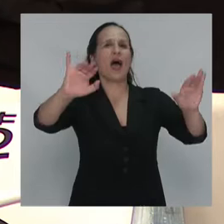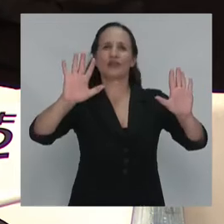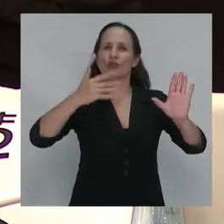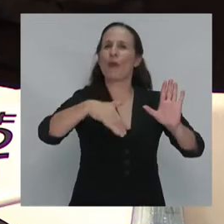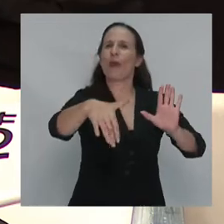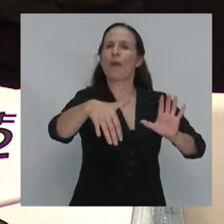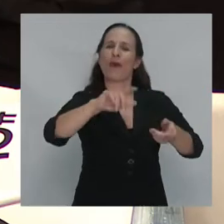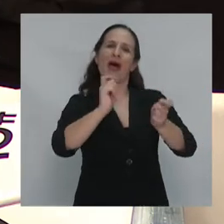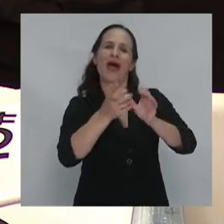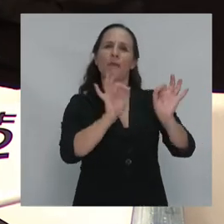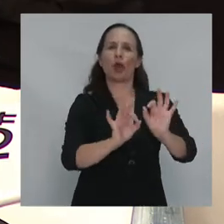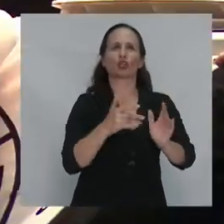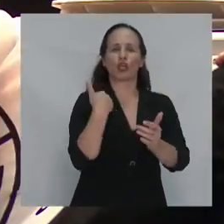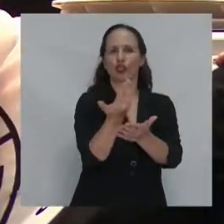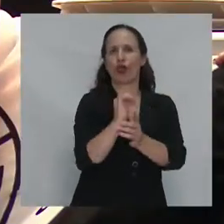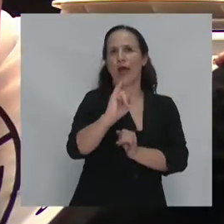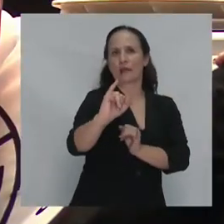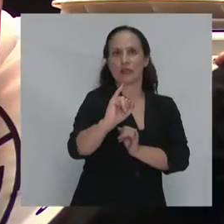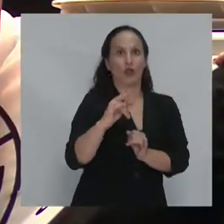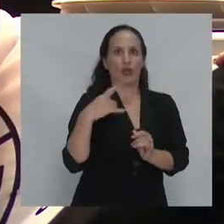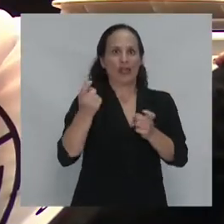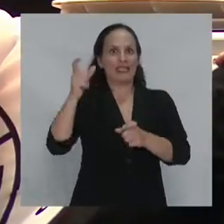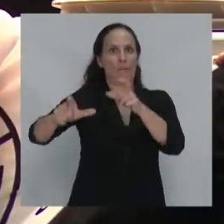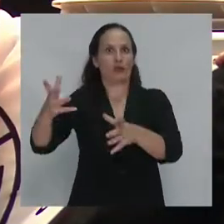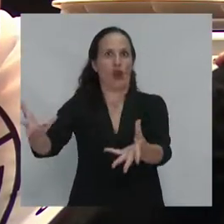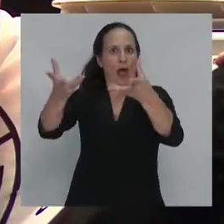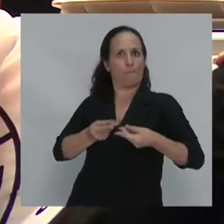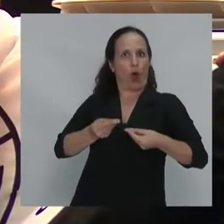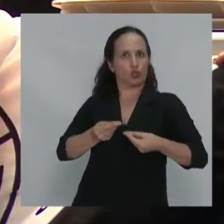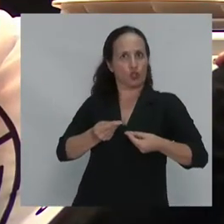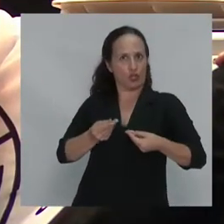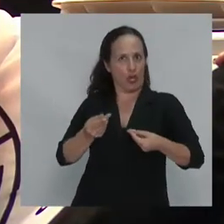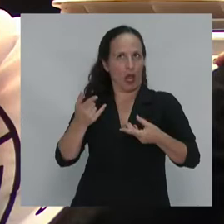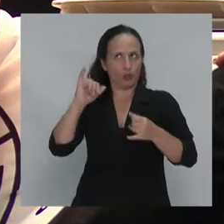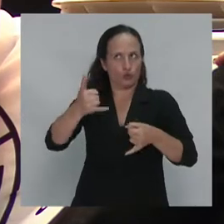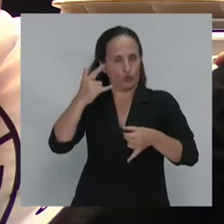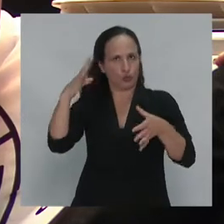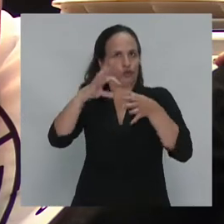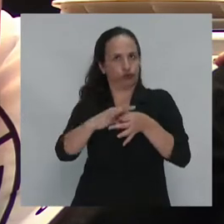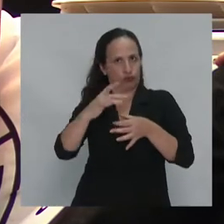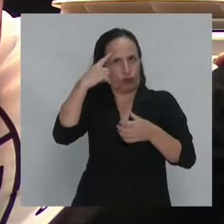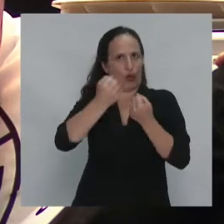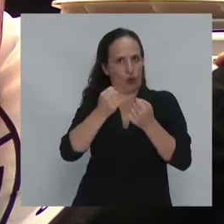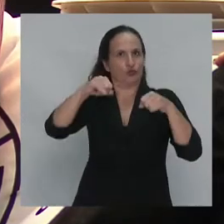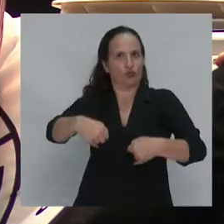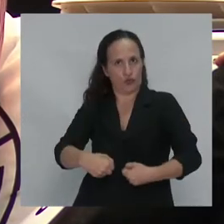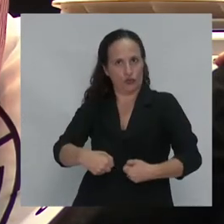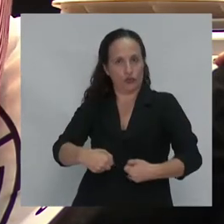permission and their support the second point is that if you start talking about cutting profits